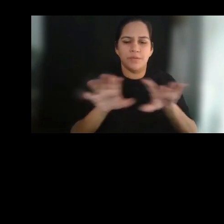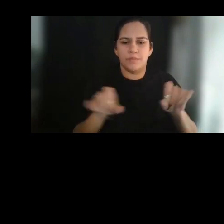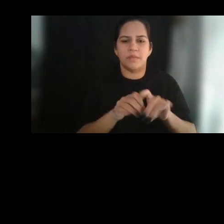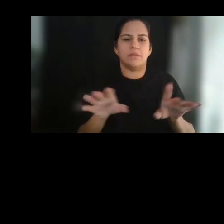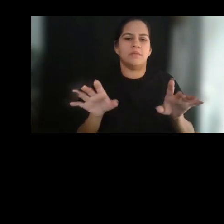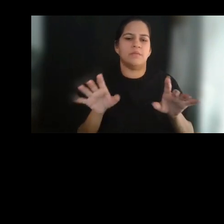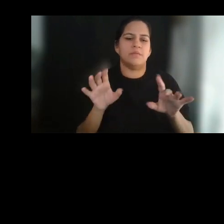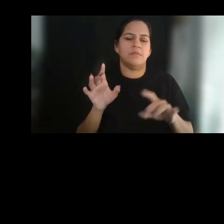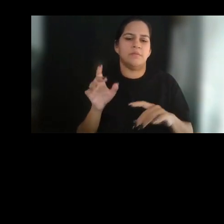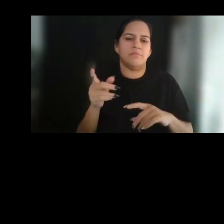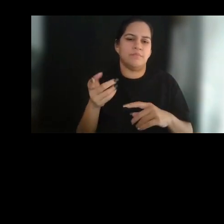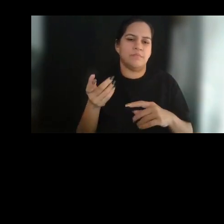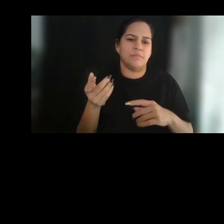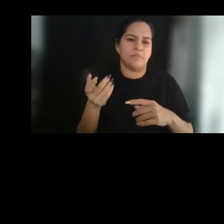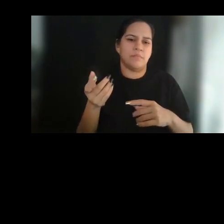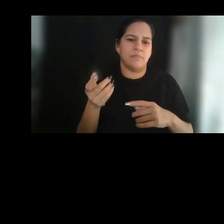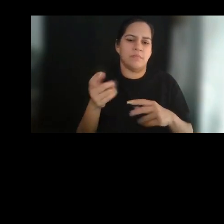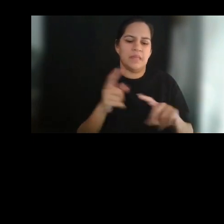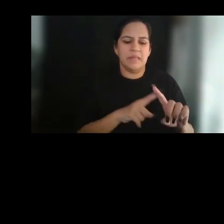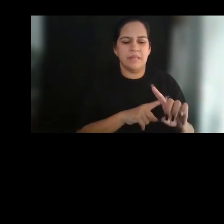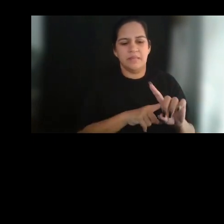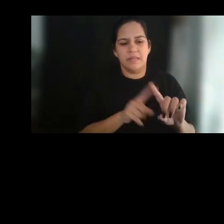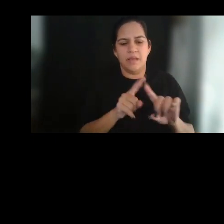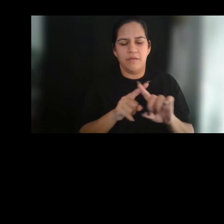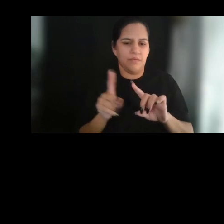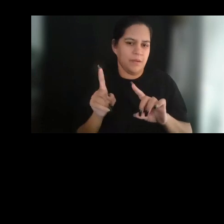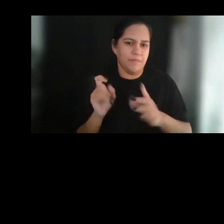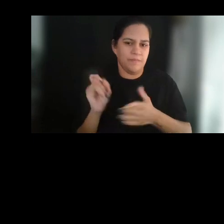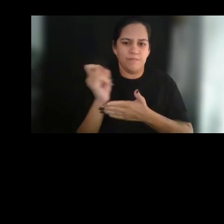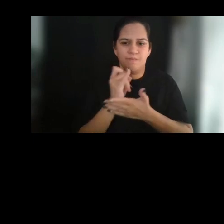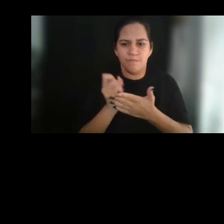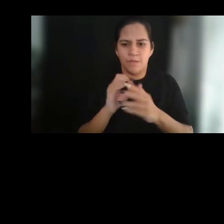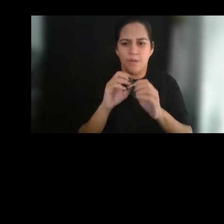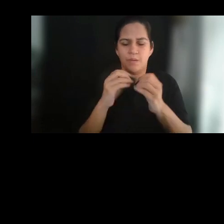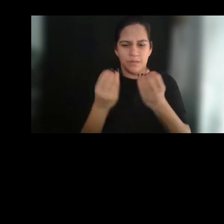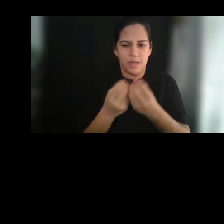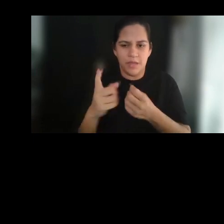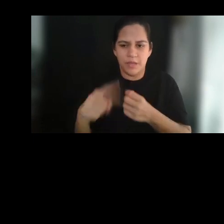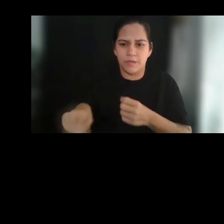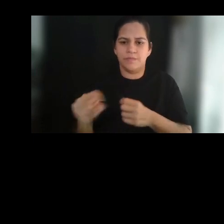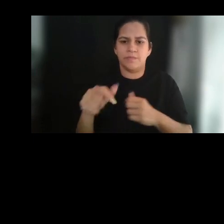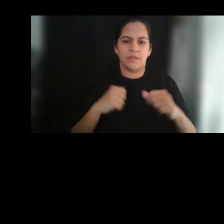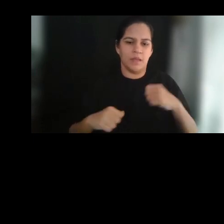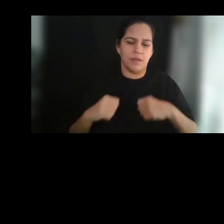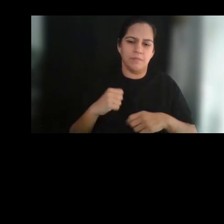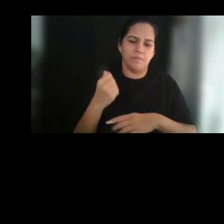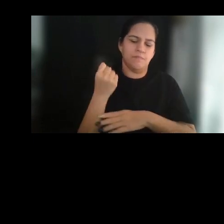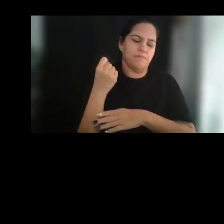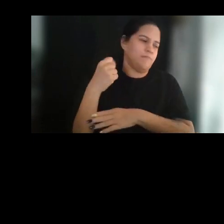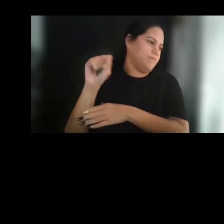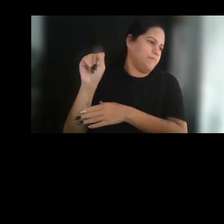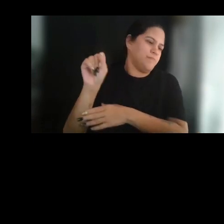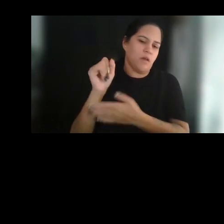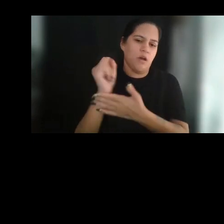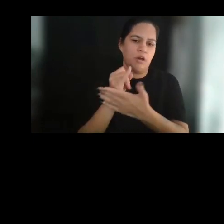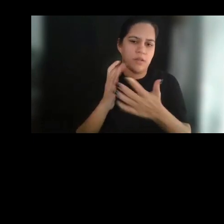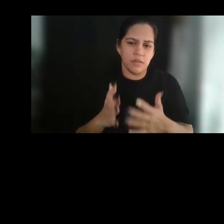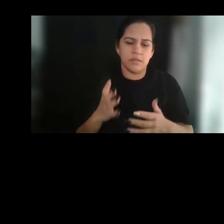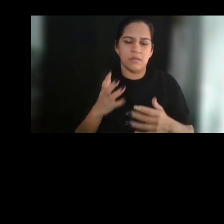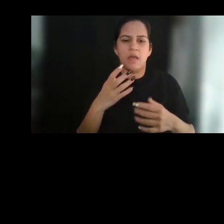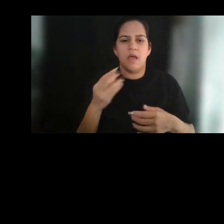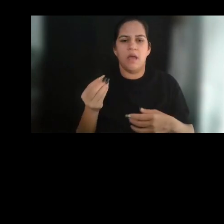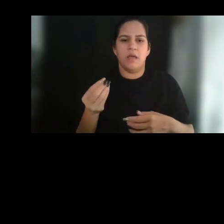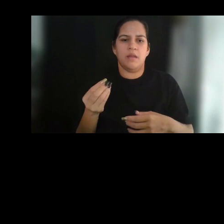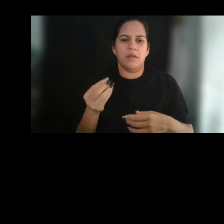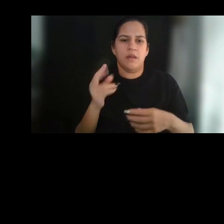of different artistic organizations, theaters turning their back on artists and looking towards